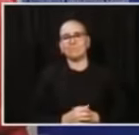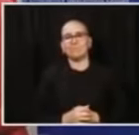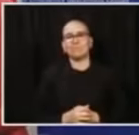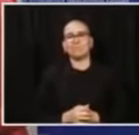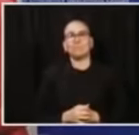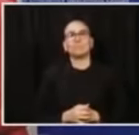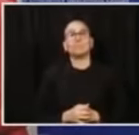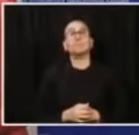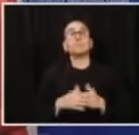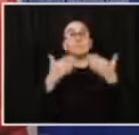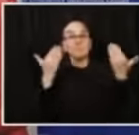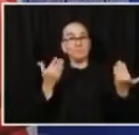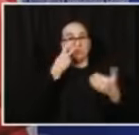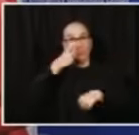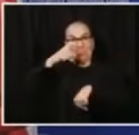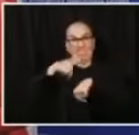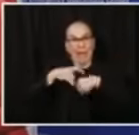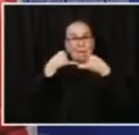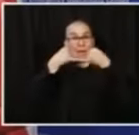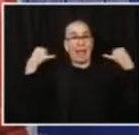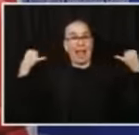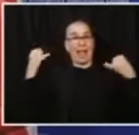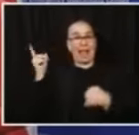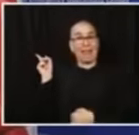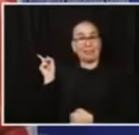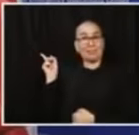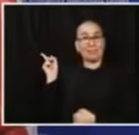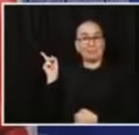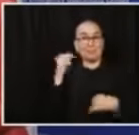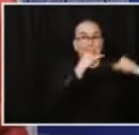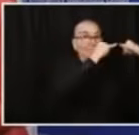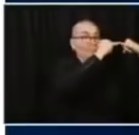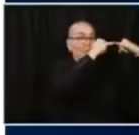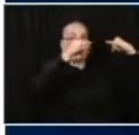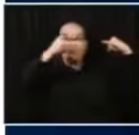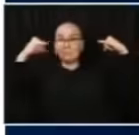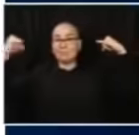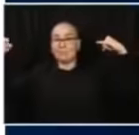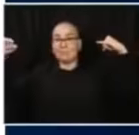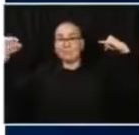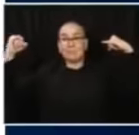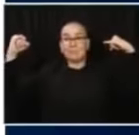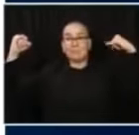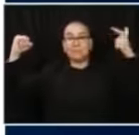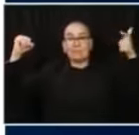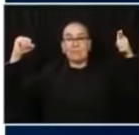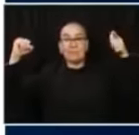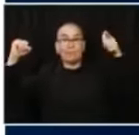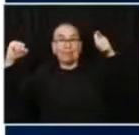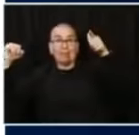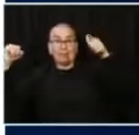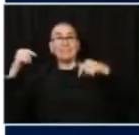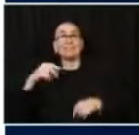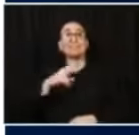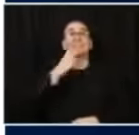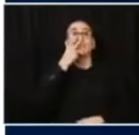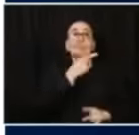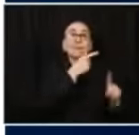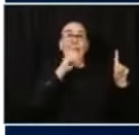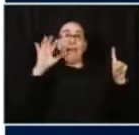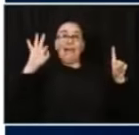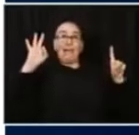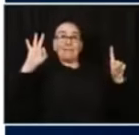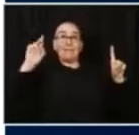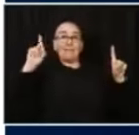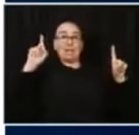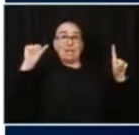I just want to go over the timeline for all this. As I mentioned, the FDA will be meeting on Thursday. We